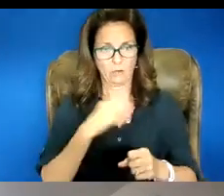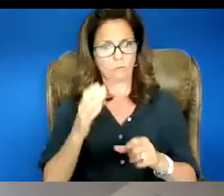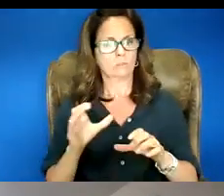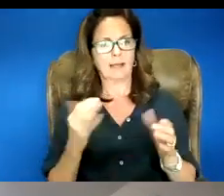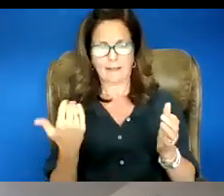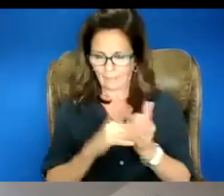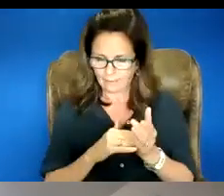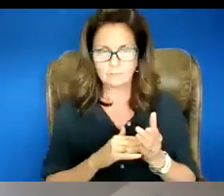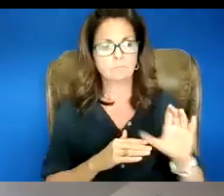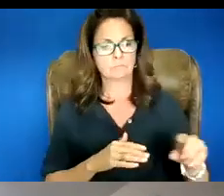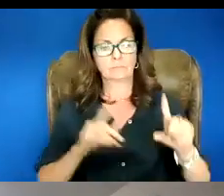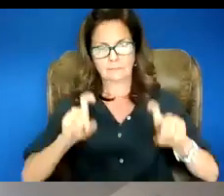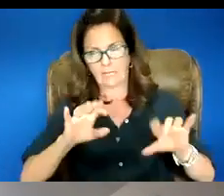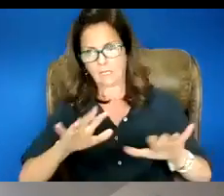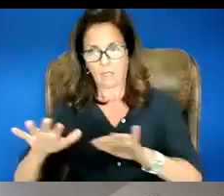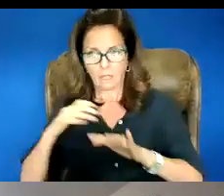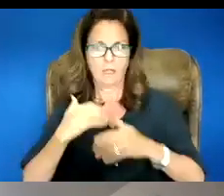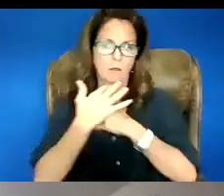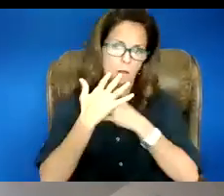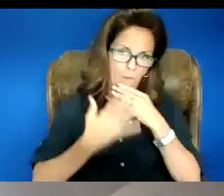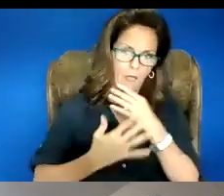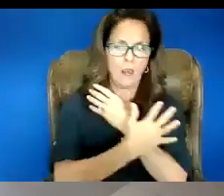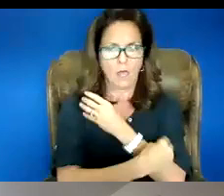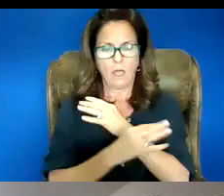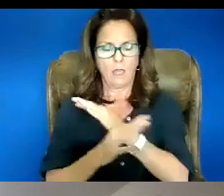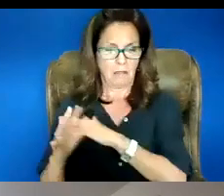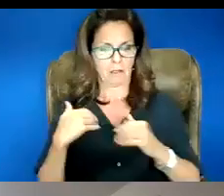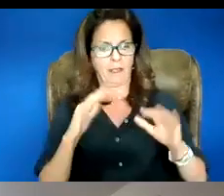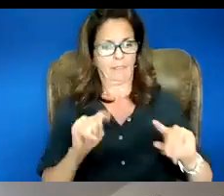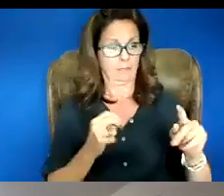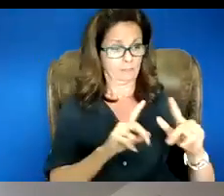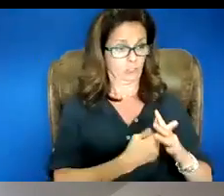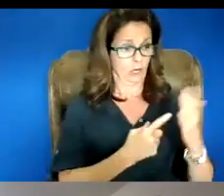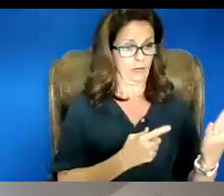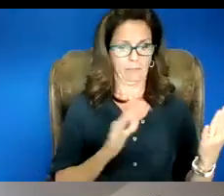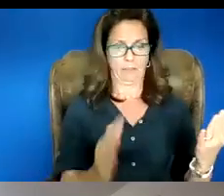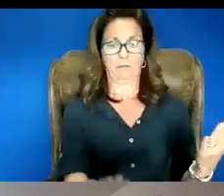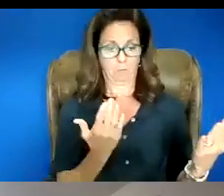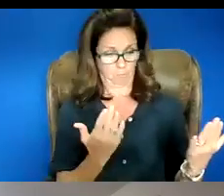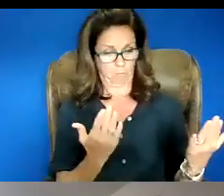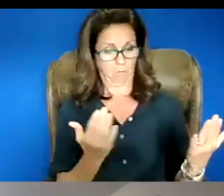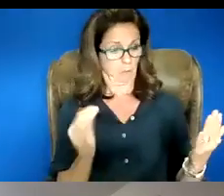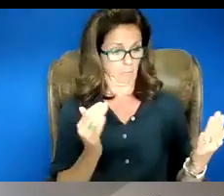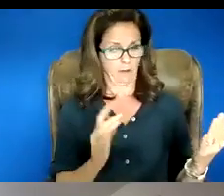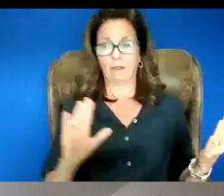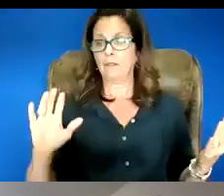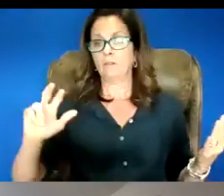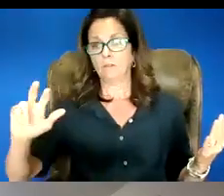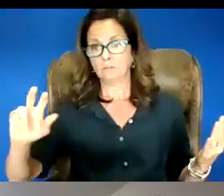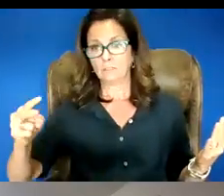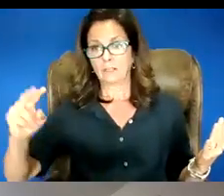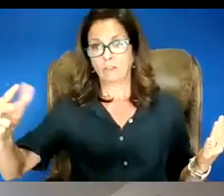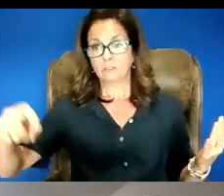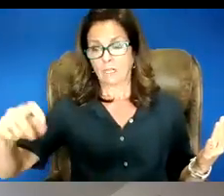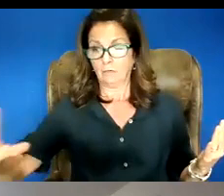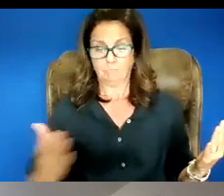to you, see where what kind of goals you have to meet your needs to improve some of those measures. And that goes on